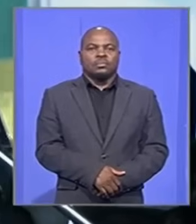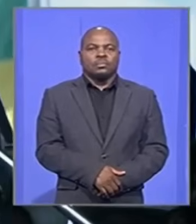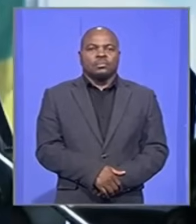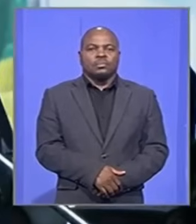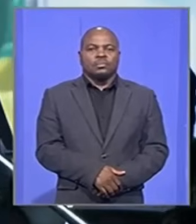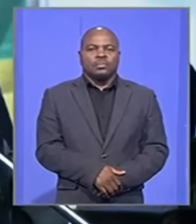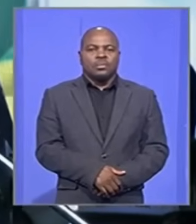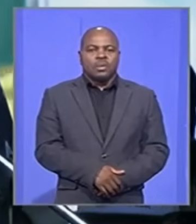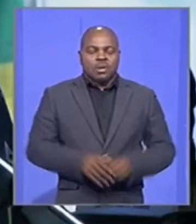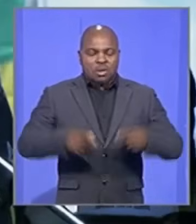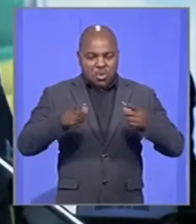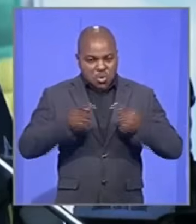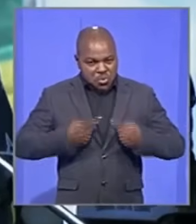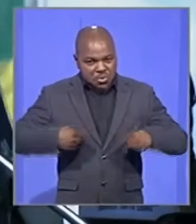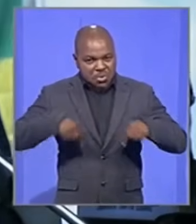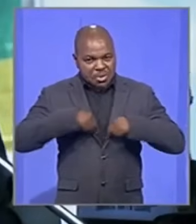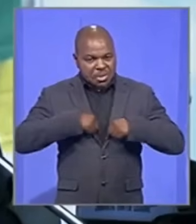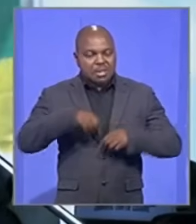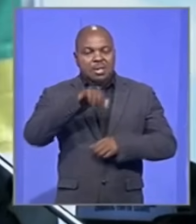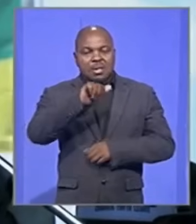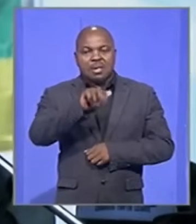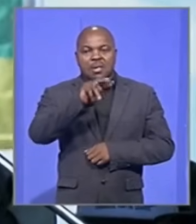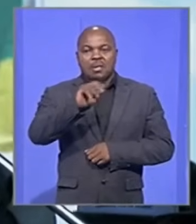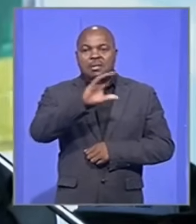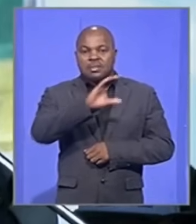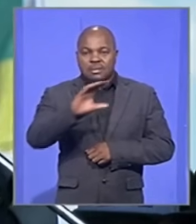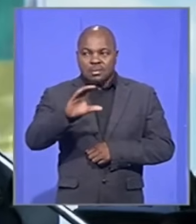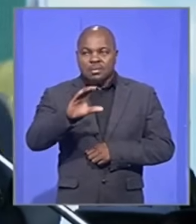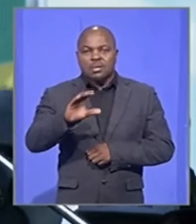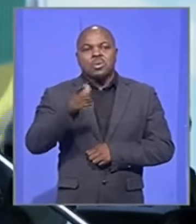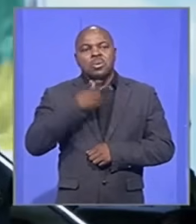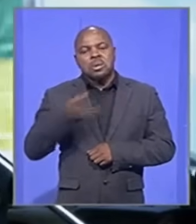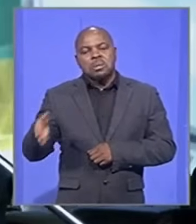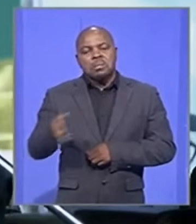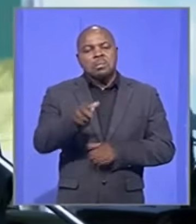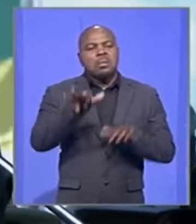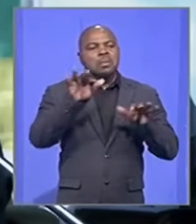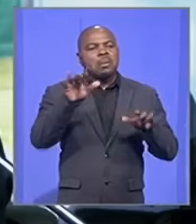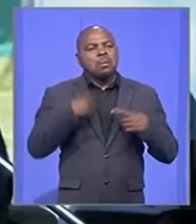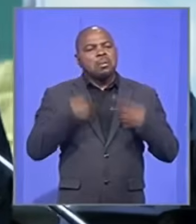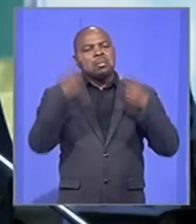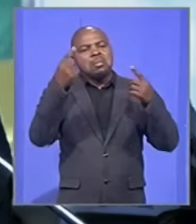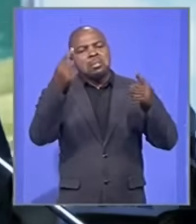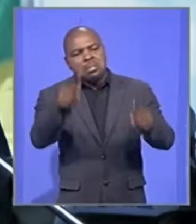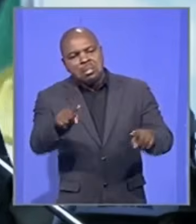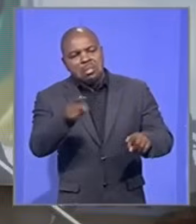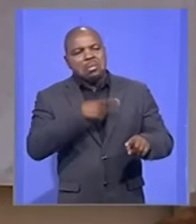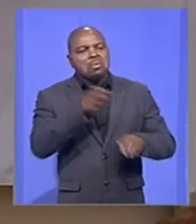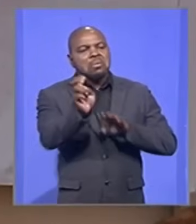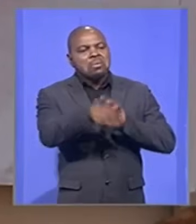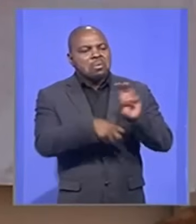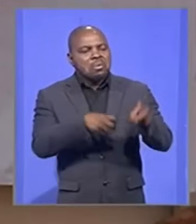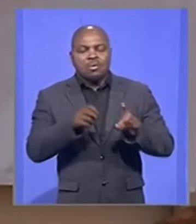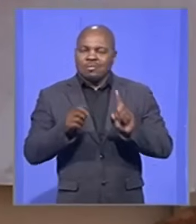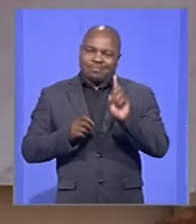Rona re le ANC ha ra roma batho gore ba go tsenya manala mo dithiling.